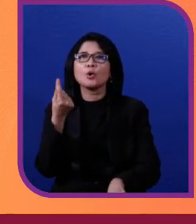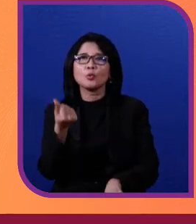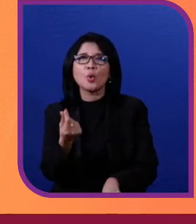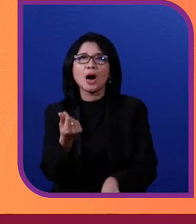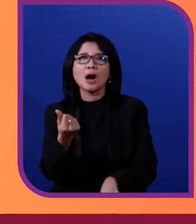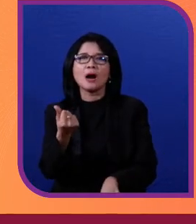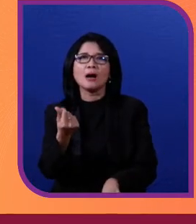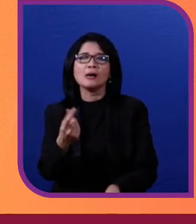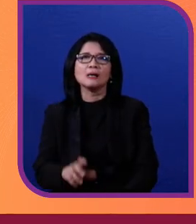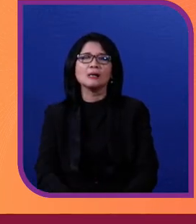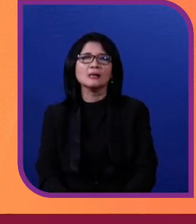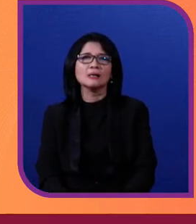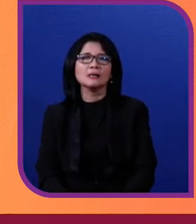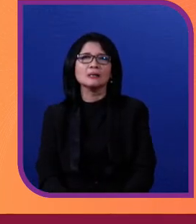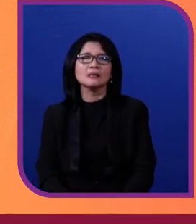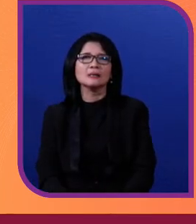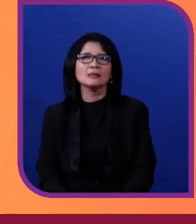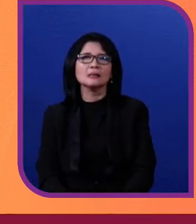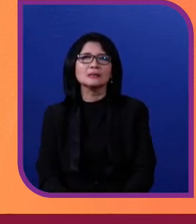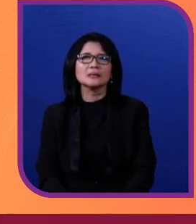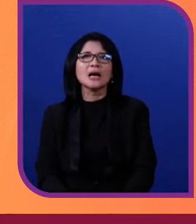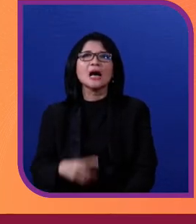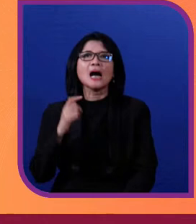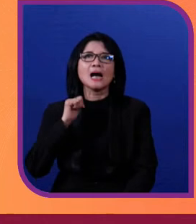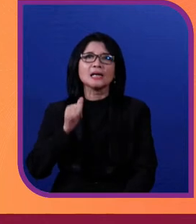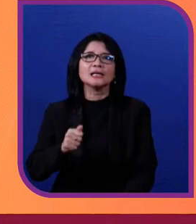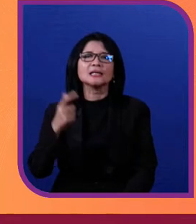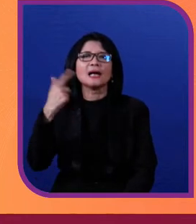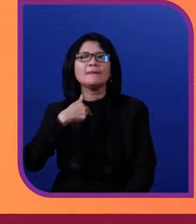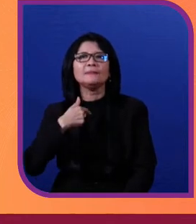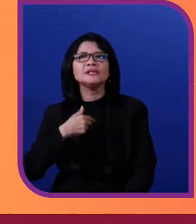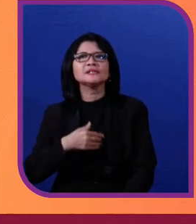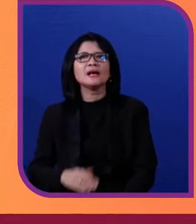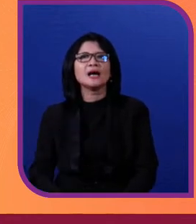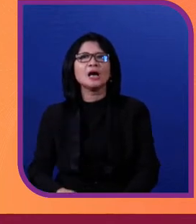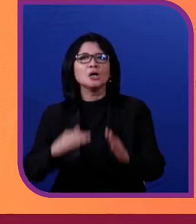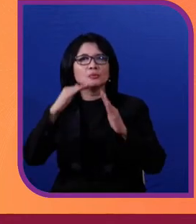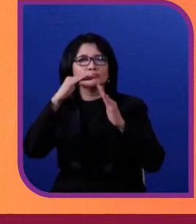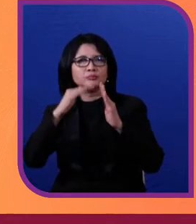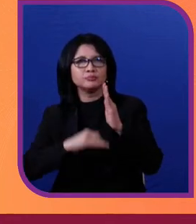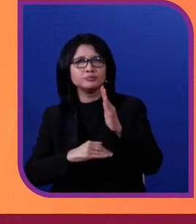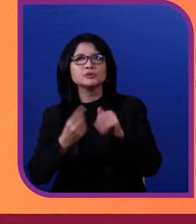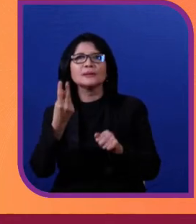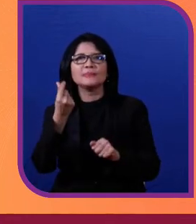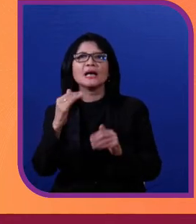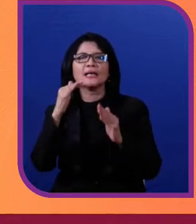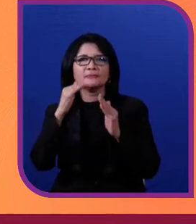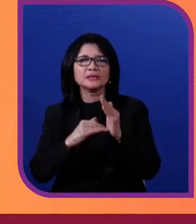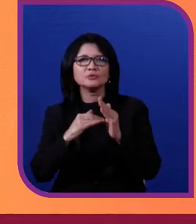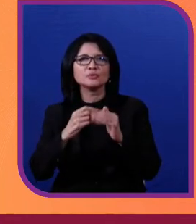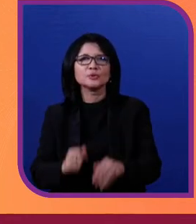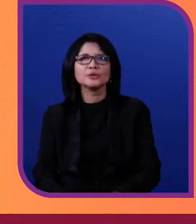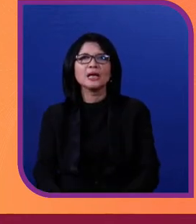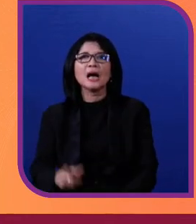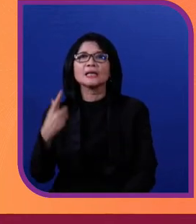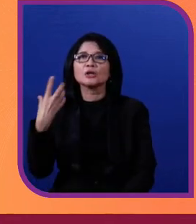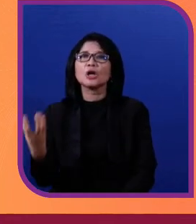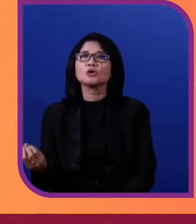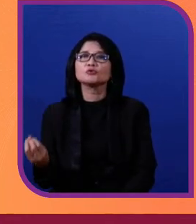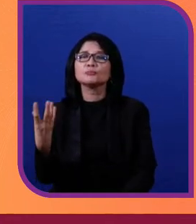lower in cost of old song potensi alternatif anding sources including